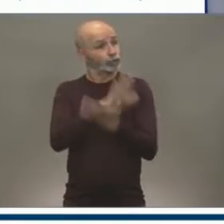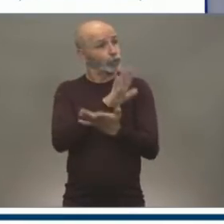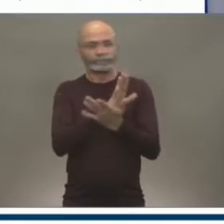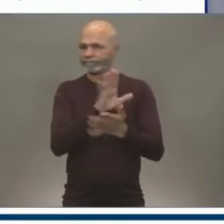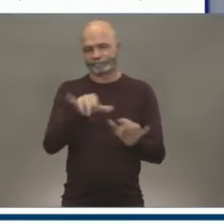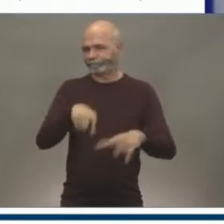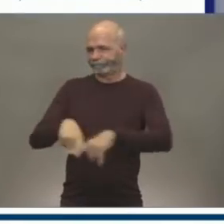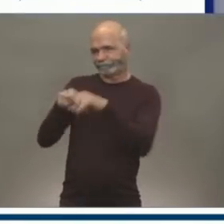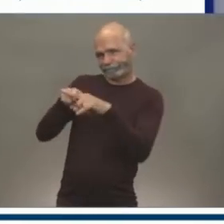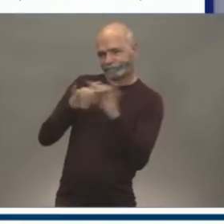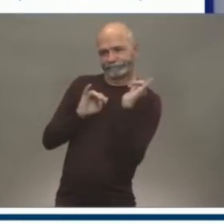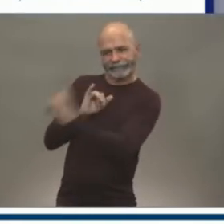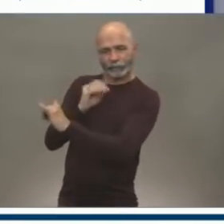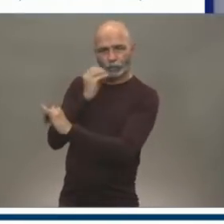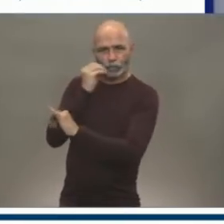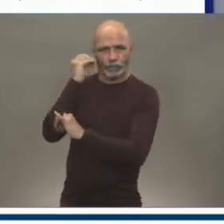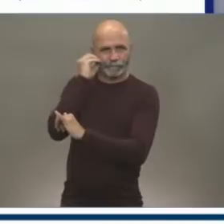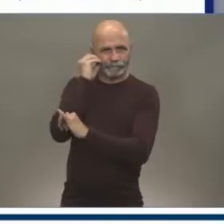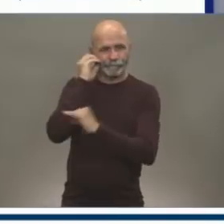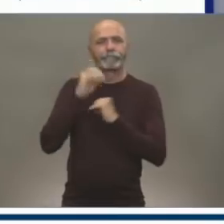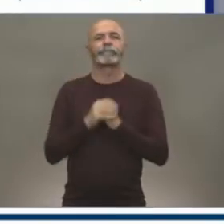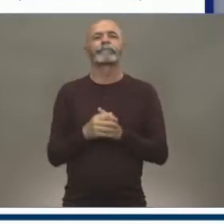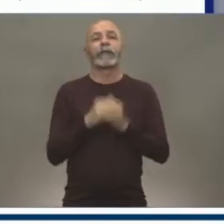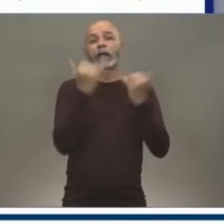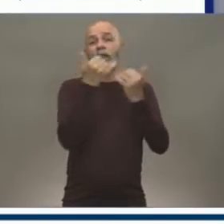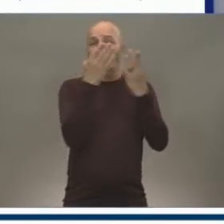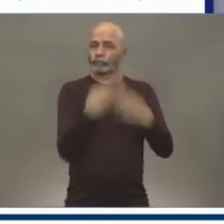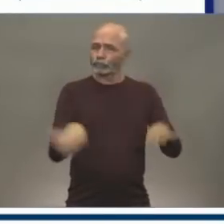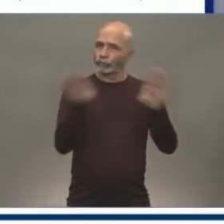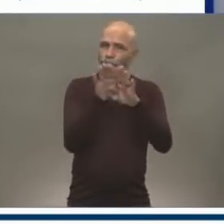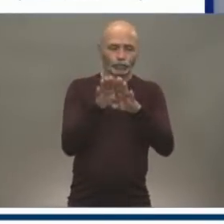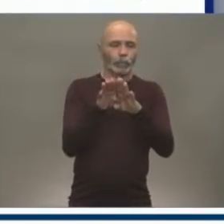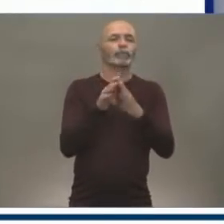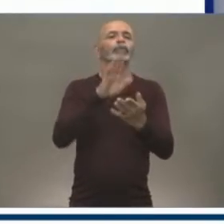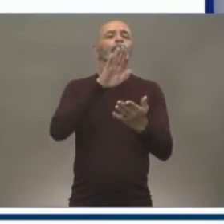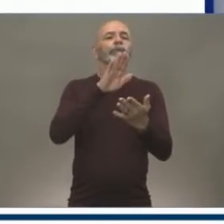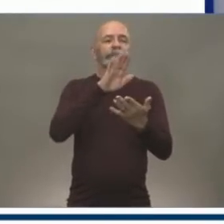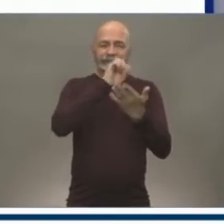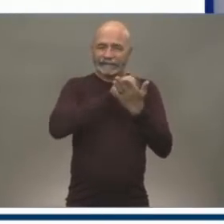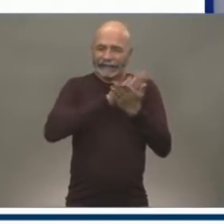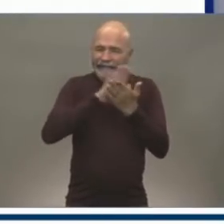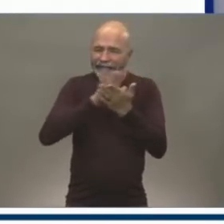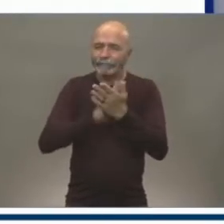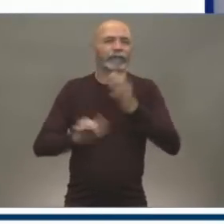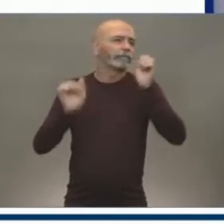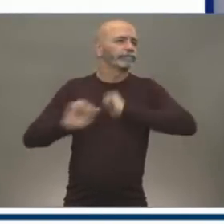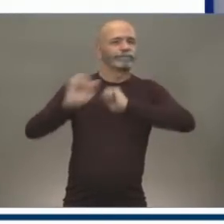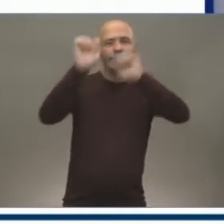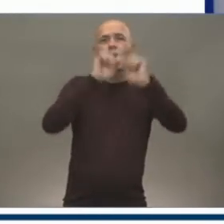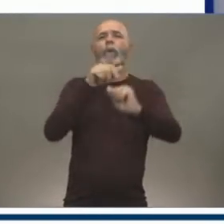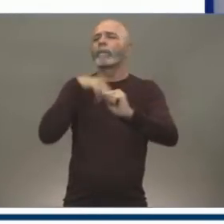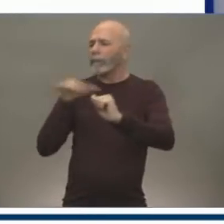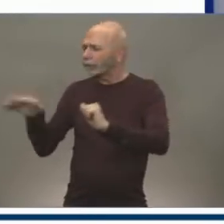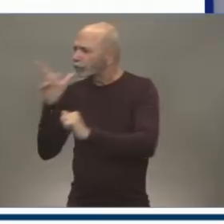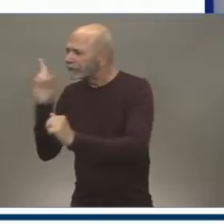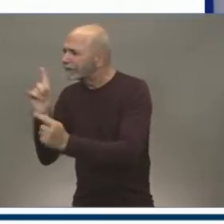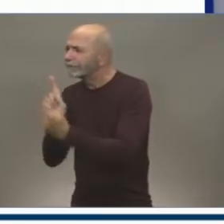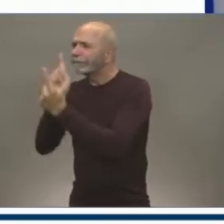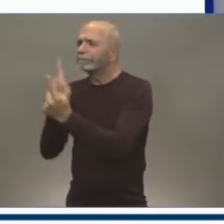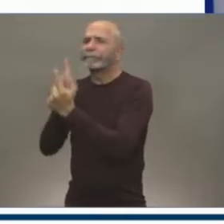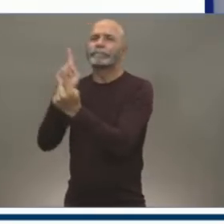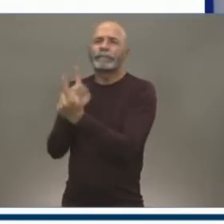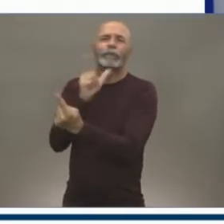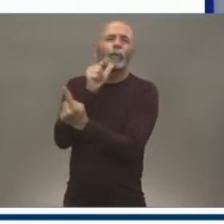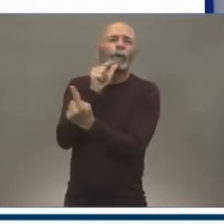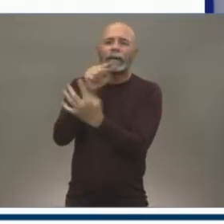cleaning and while contact tracing is underway. I want to reassure everyone that the Department of Education and Public Health are working together